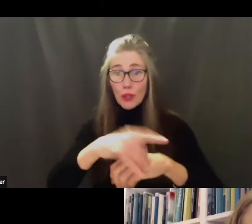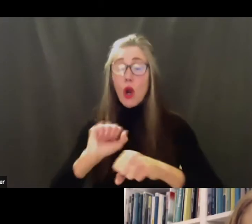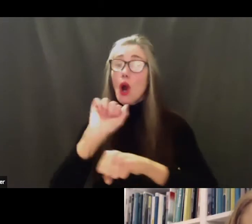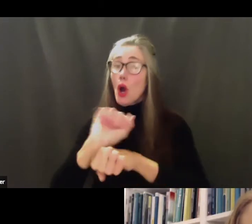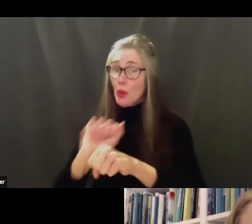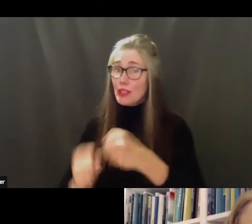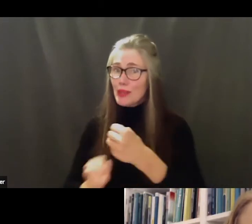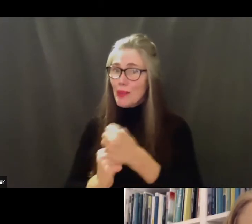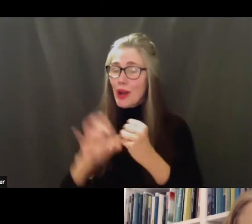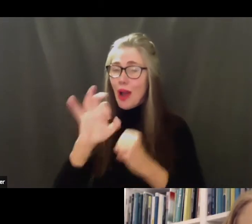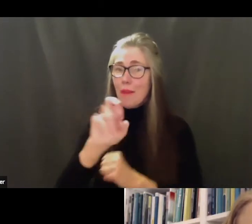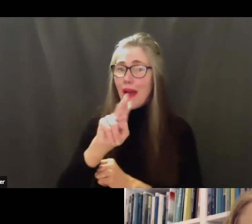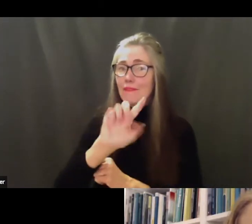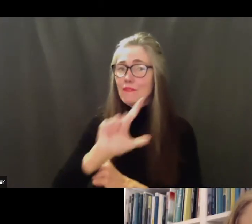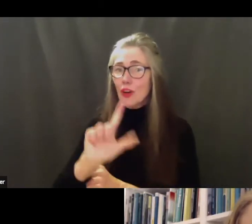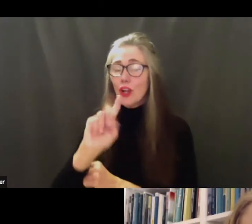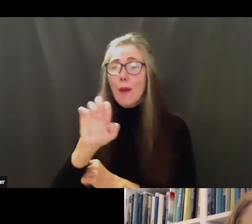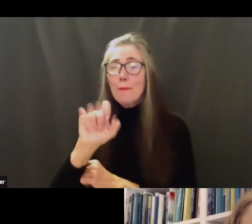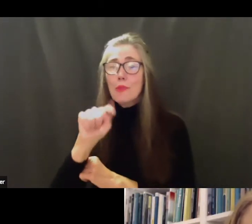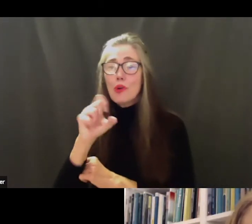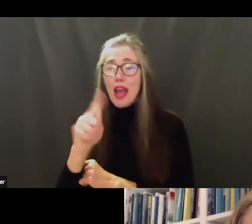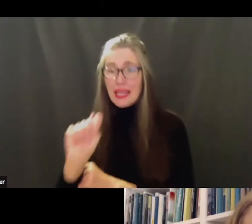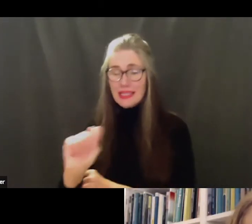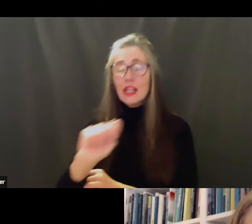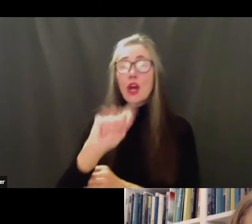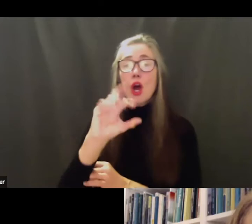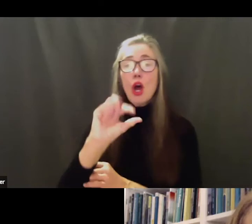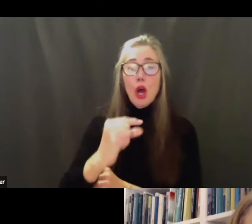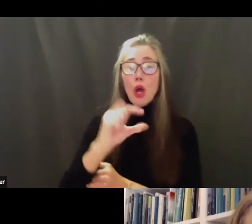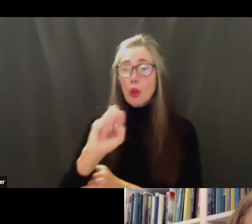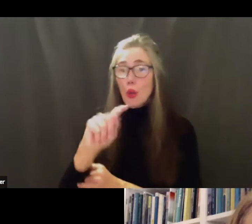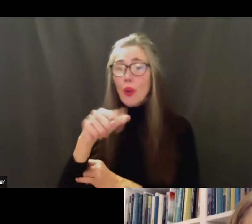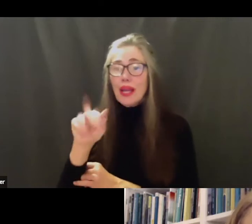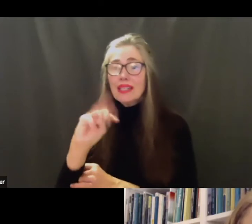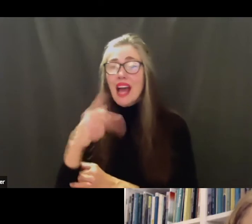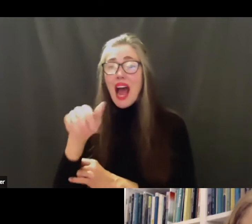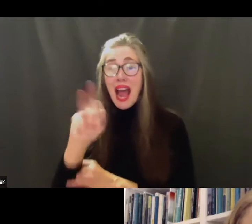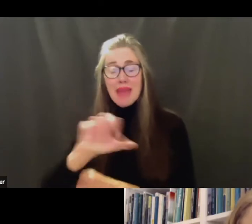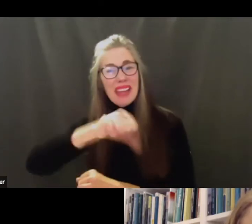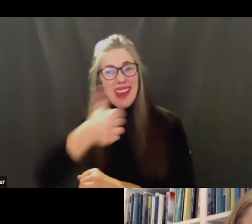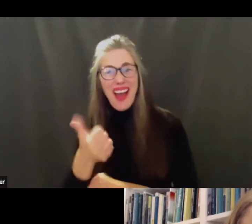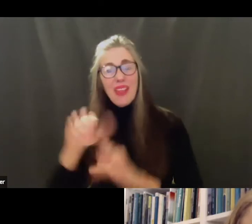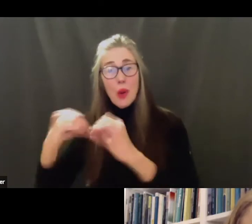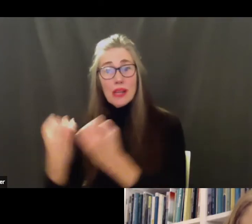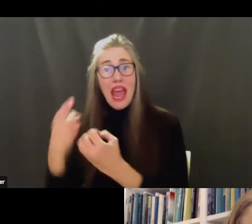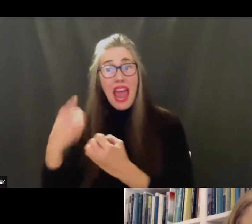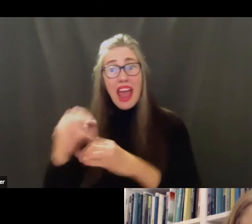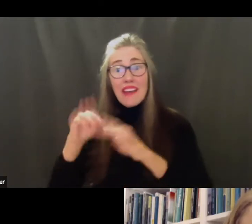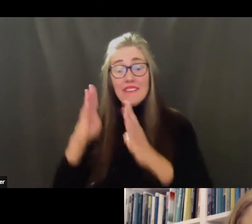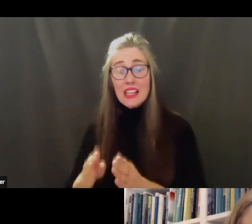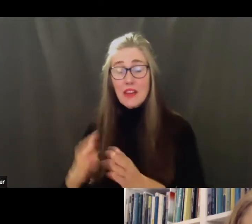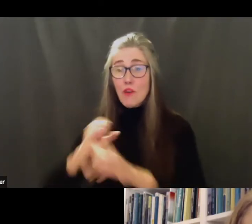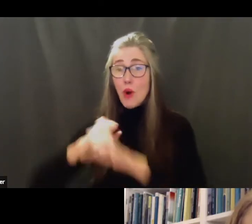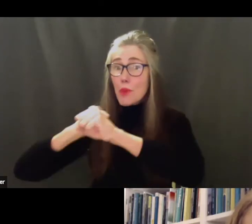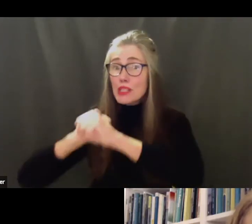by Fulbright, Guggenheim, and other fellowships, and she is an advisor to Protect Democracy, a